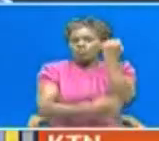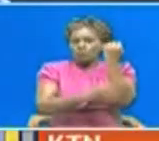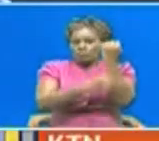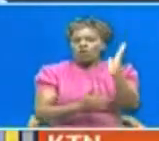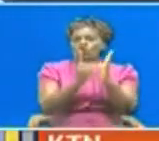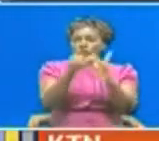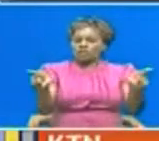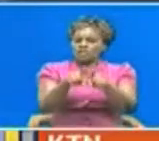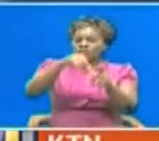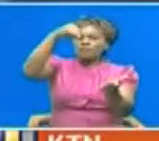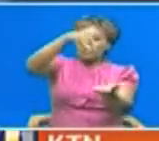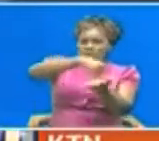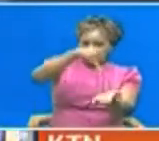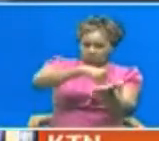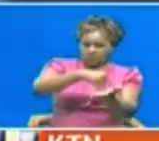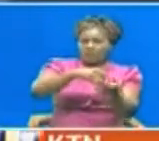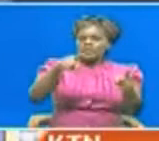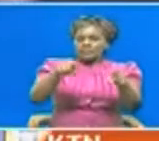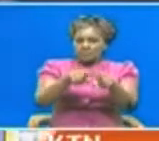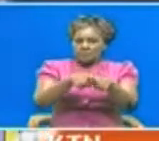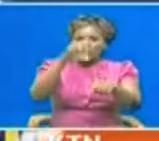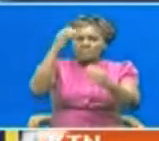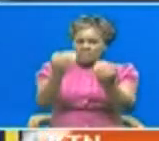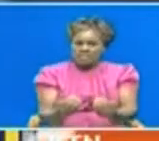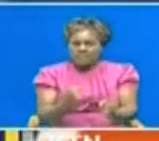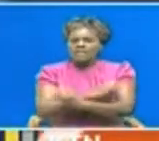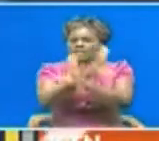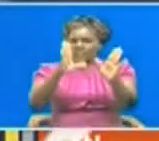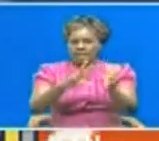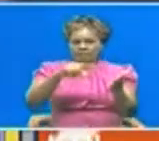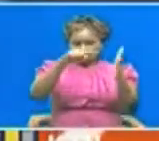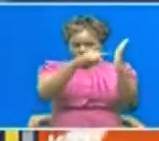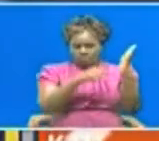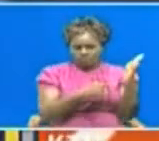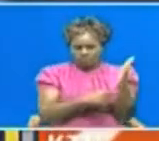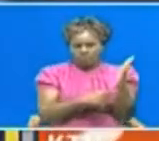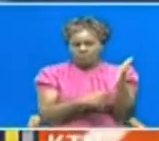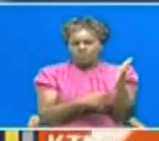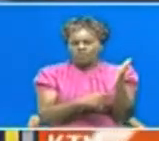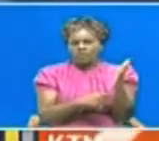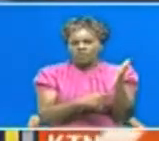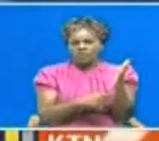you. It's very difficult to do, and it requires clear leadership and an ethical administration.